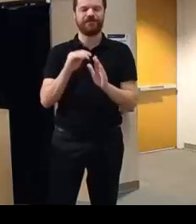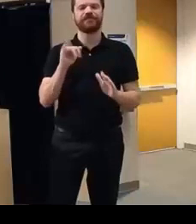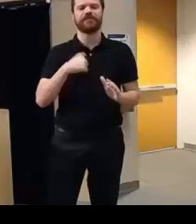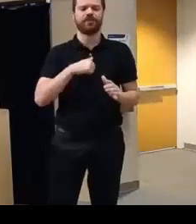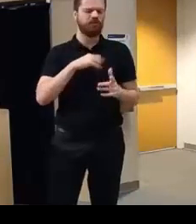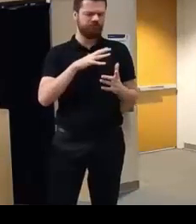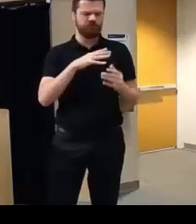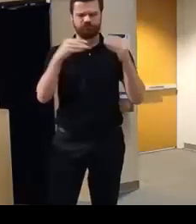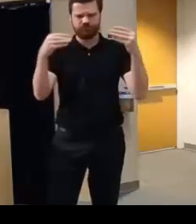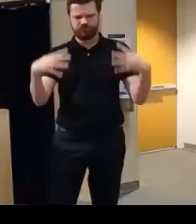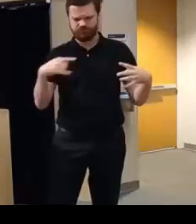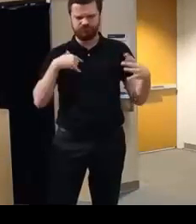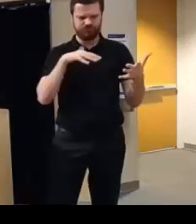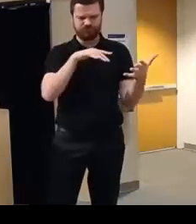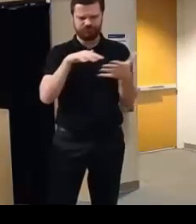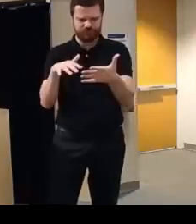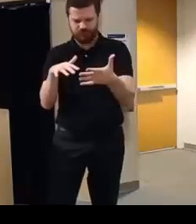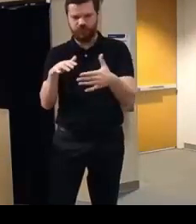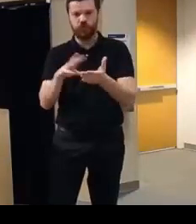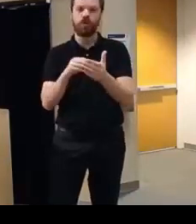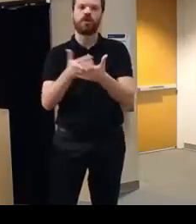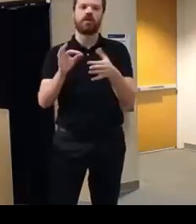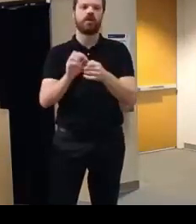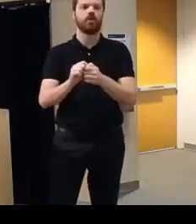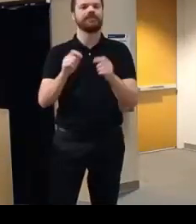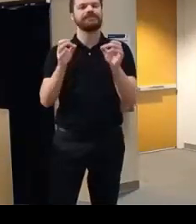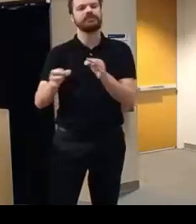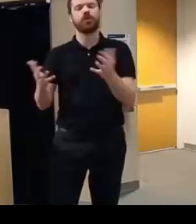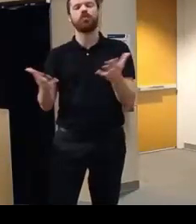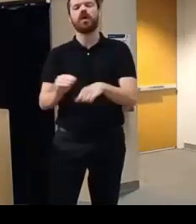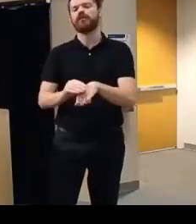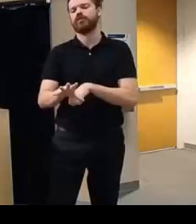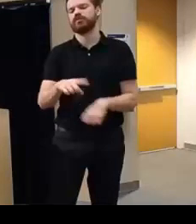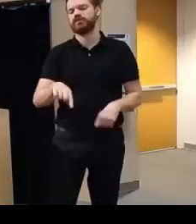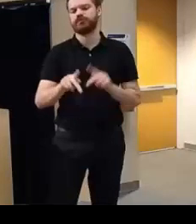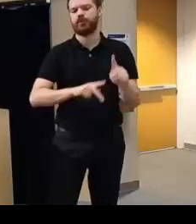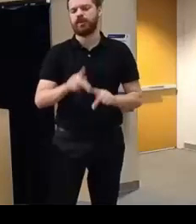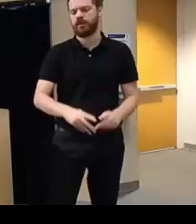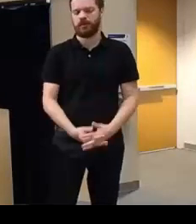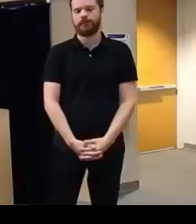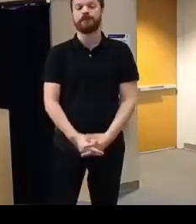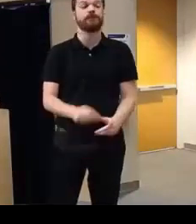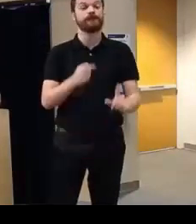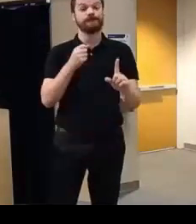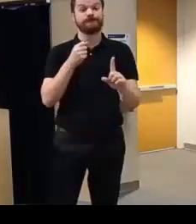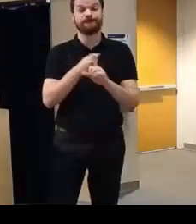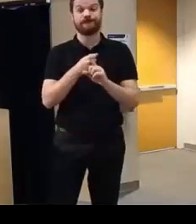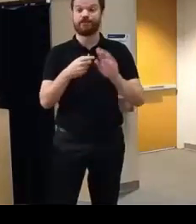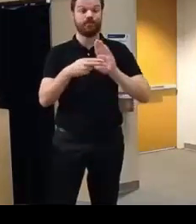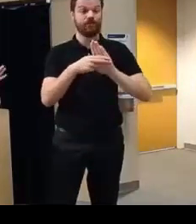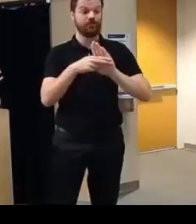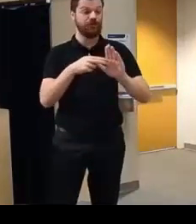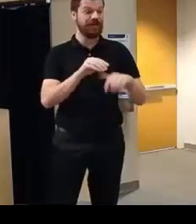things and learned a lot about how people make decisions and what kind of influences things. Turns out that the brand of counseling